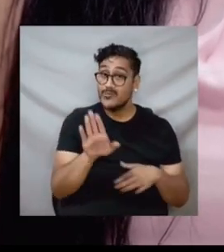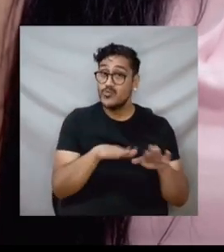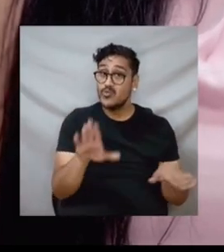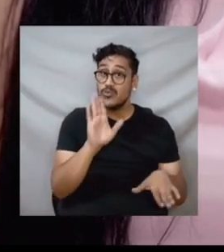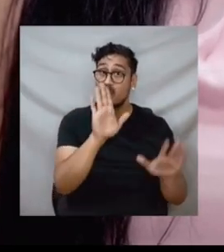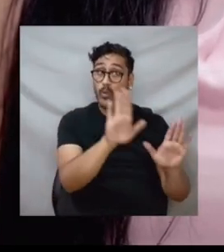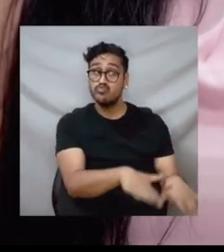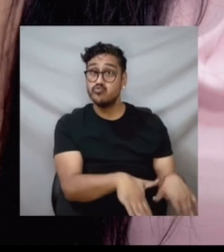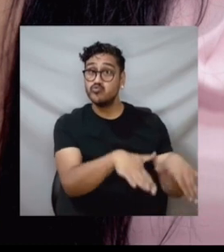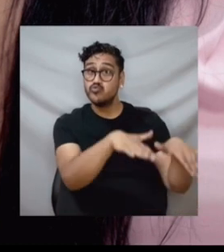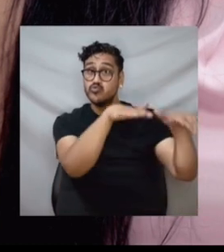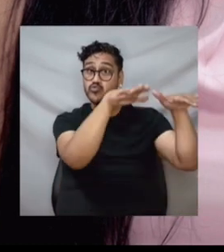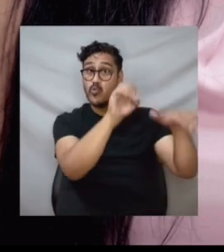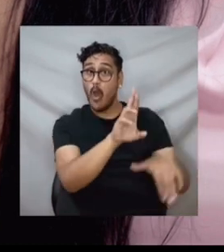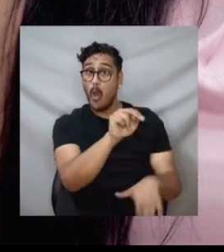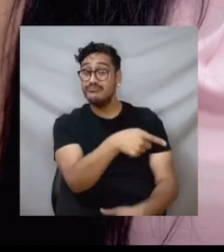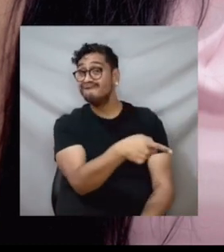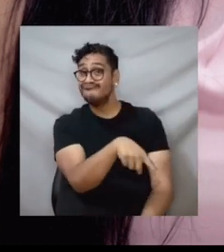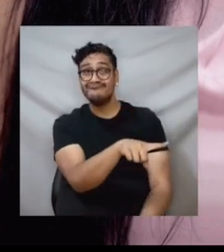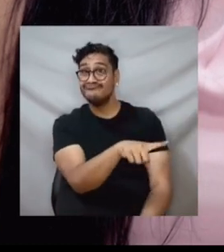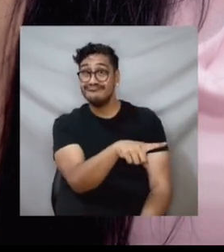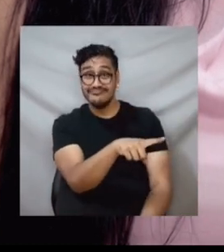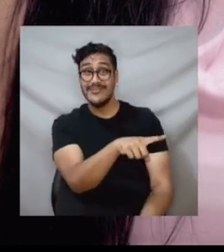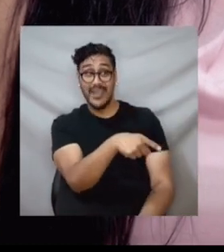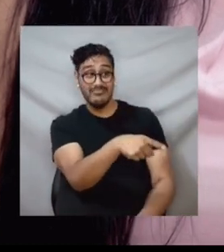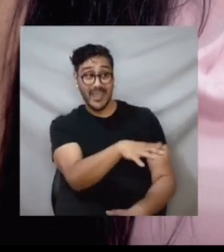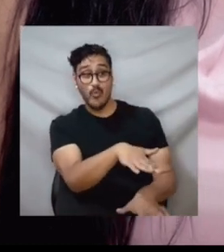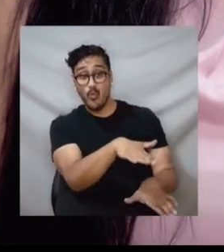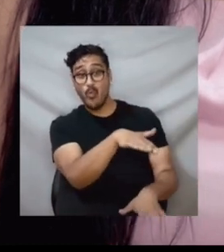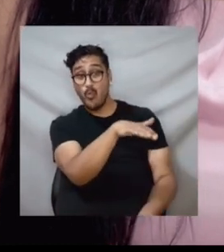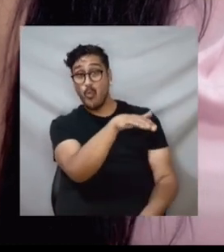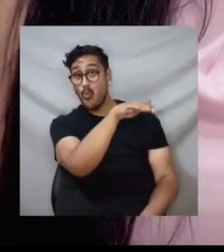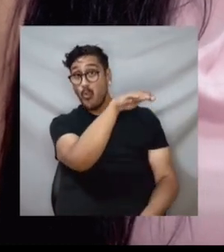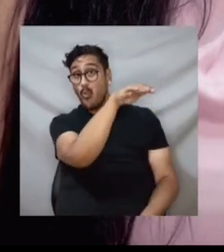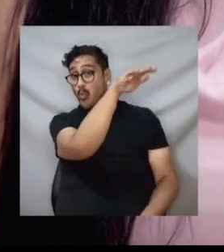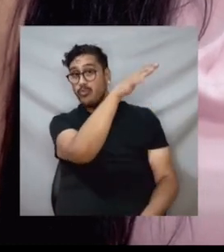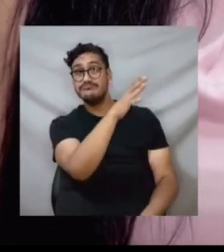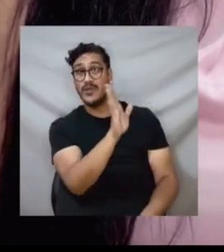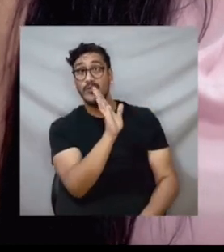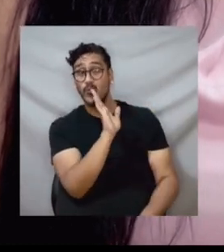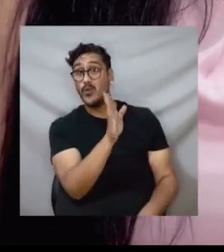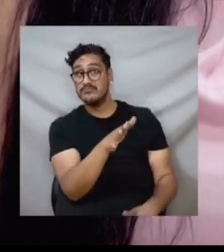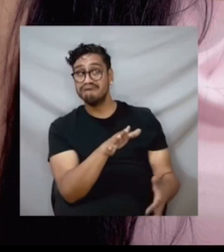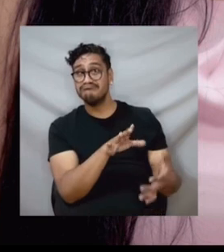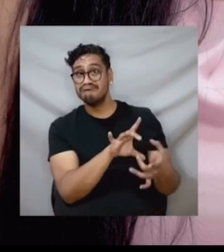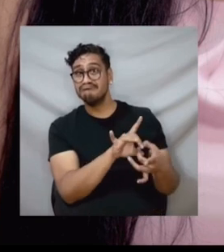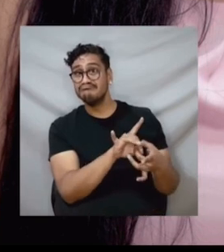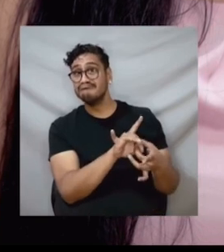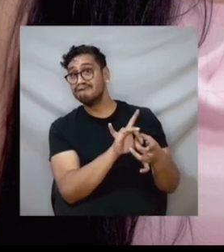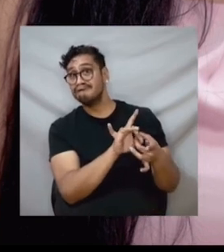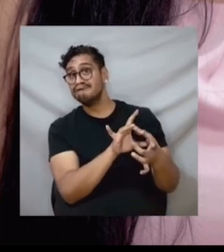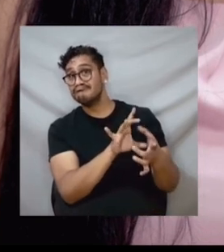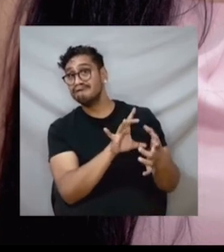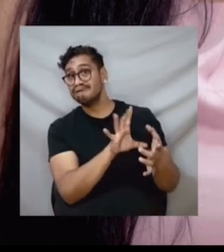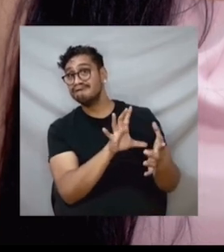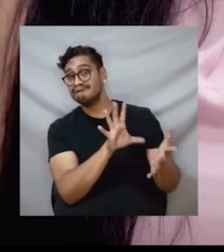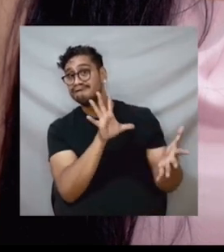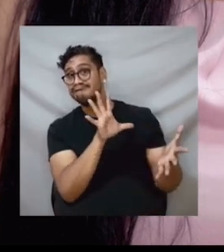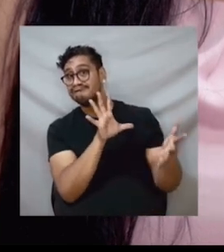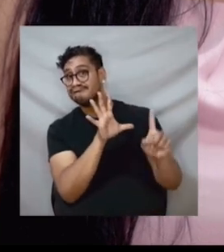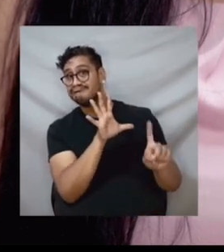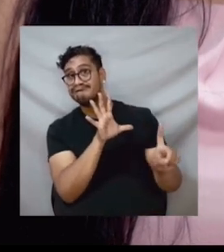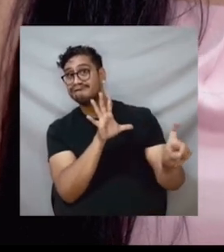They're going to grow. And, you know, as they get older, they're going to, you know, detach themselves from you and go out into the world.